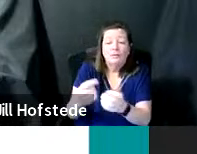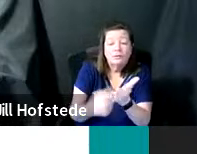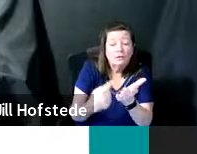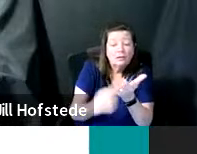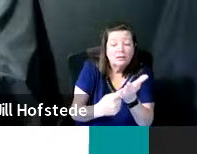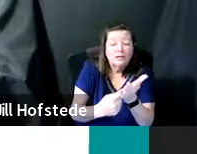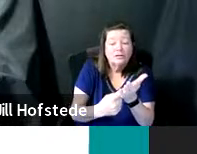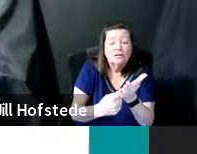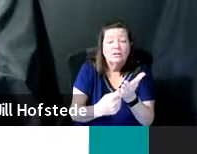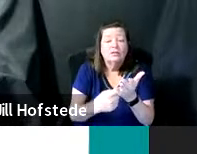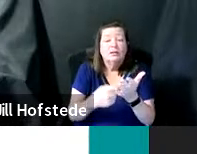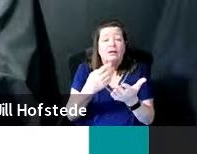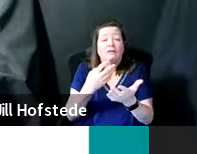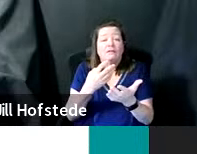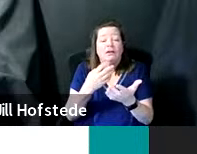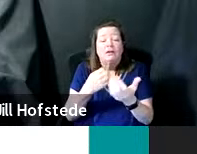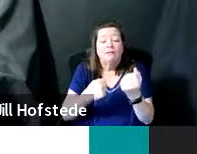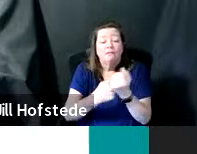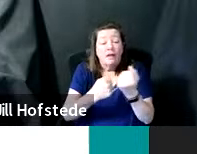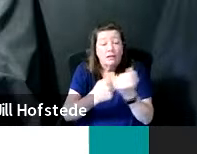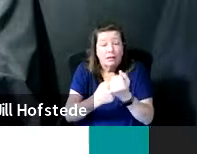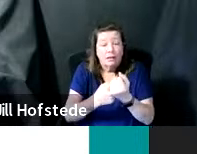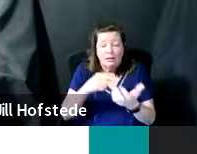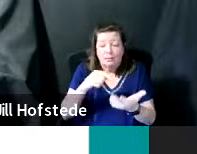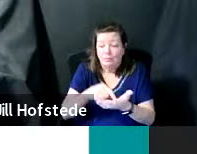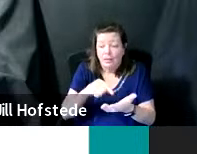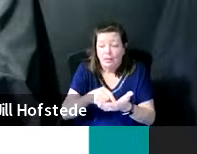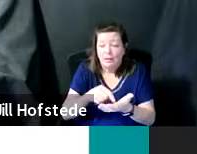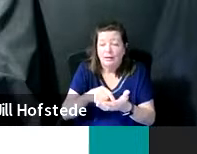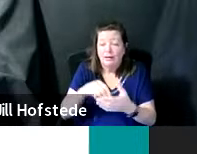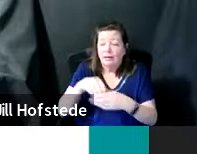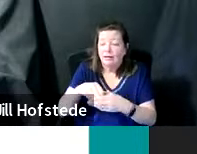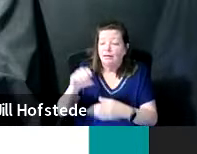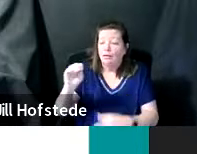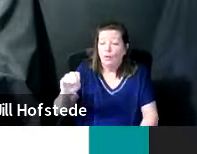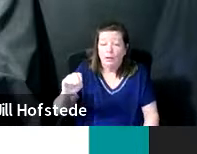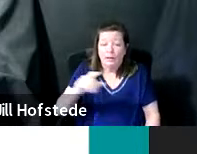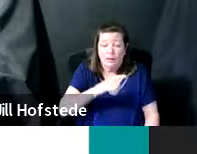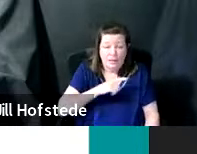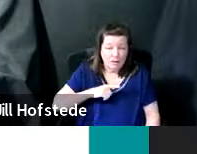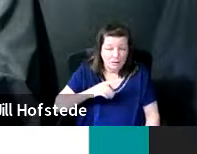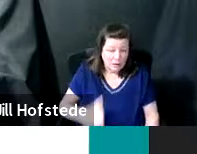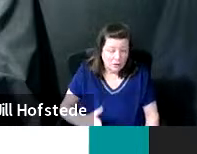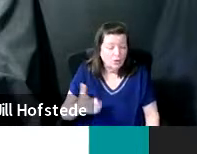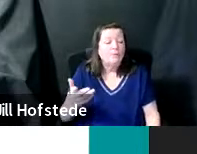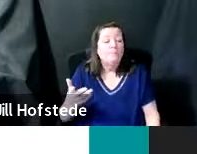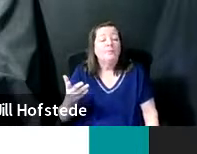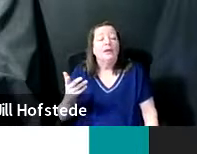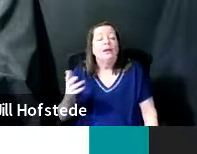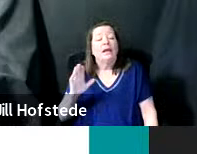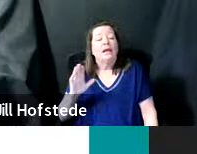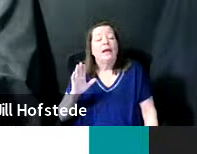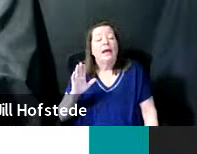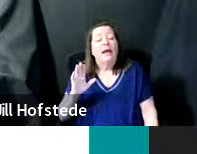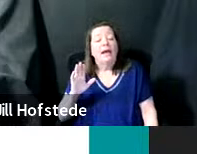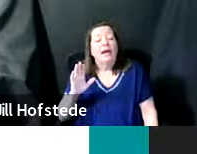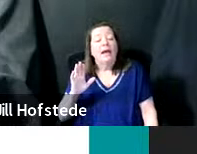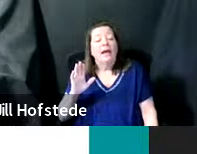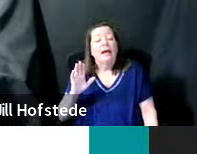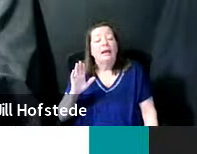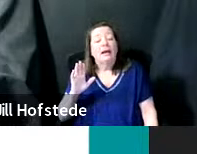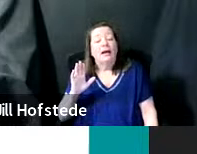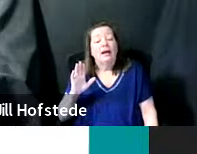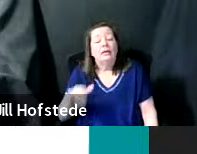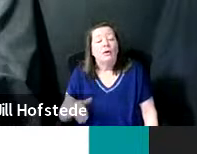discussion of a funding bill in the Oregon legislature, and I know that our staff,